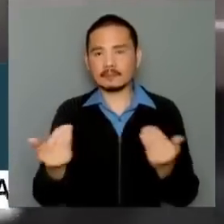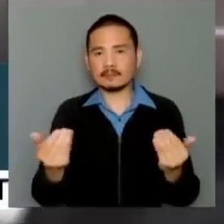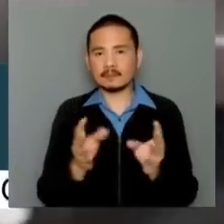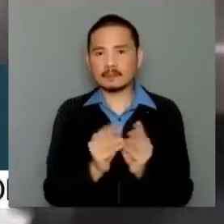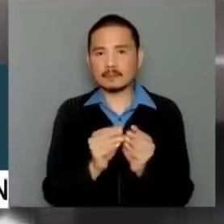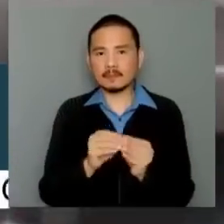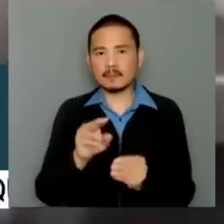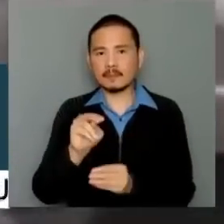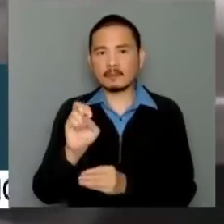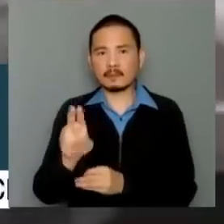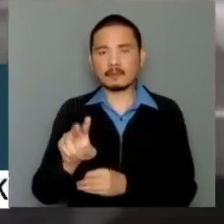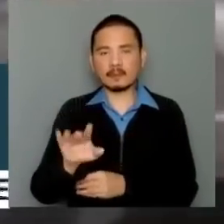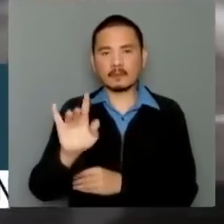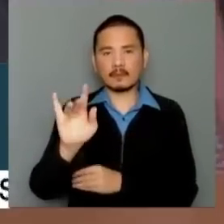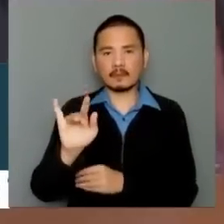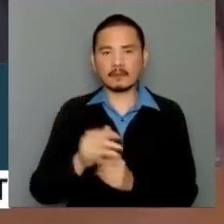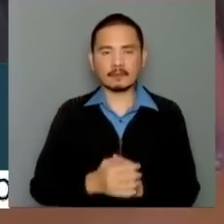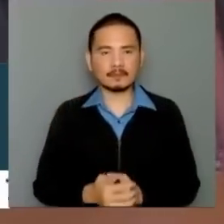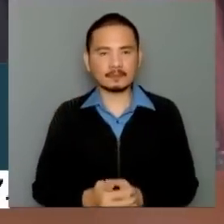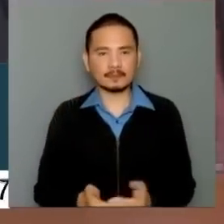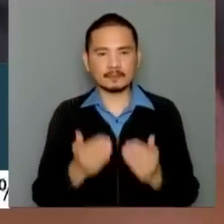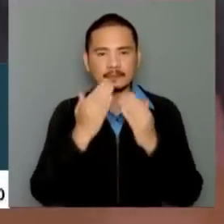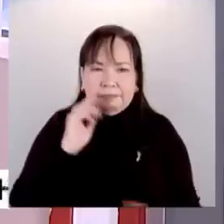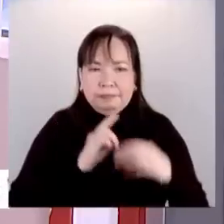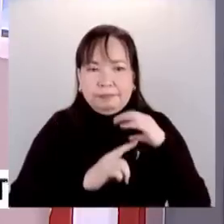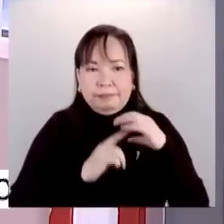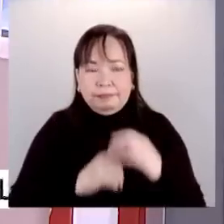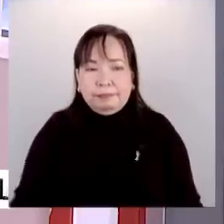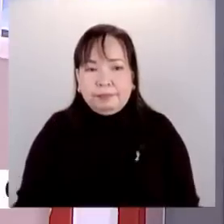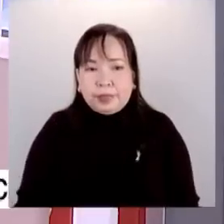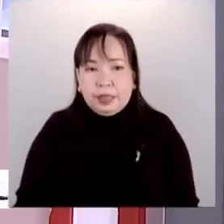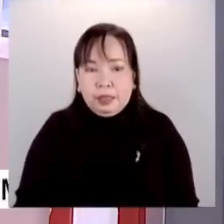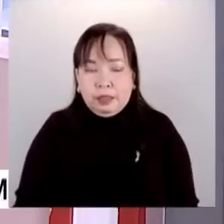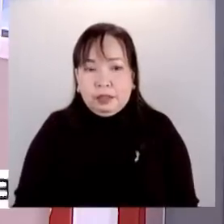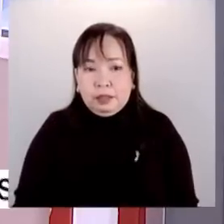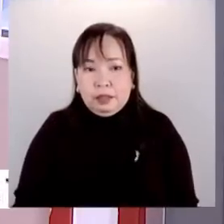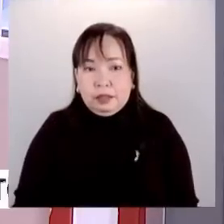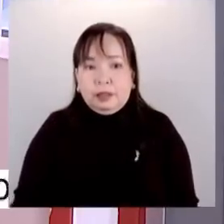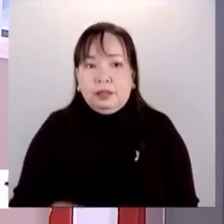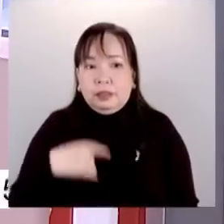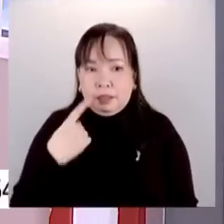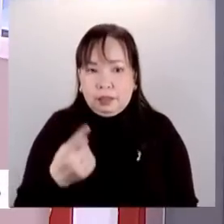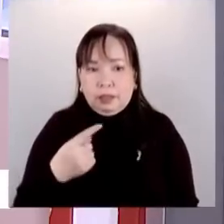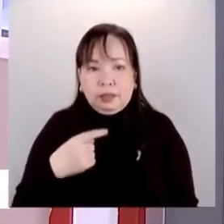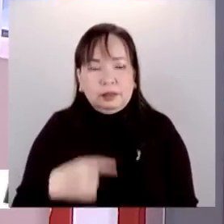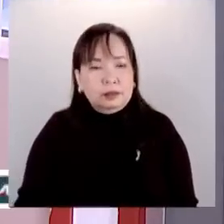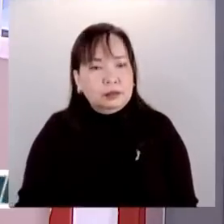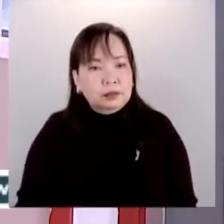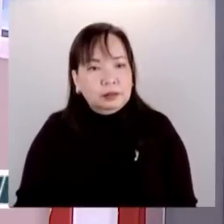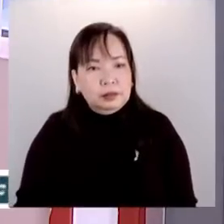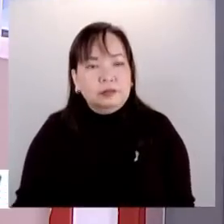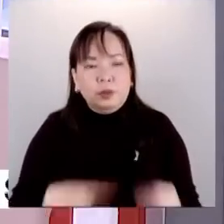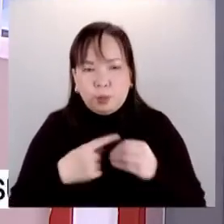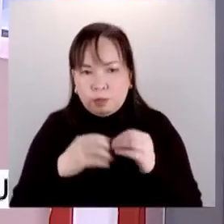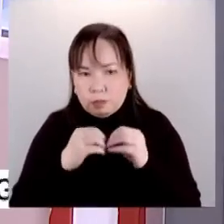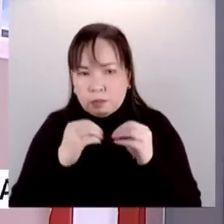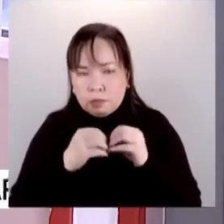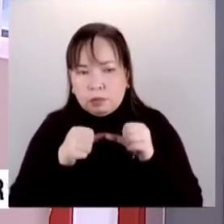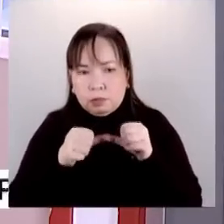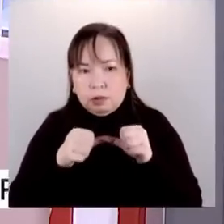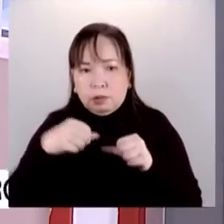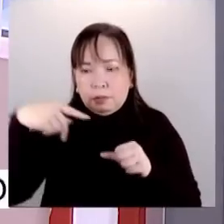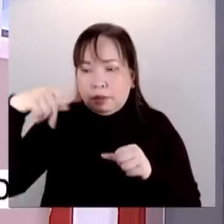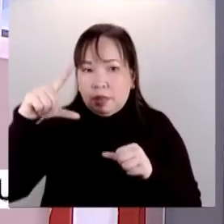Carmina. Thanks a lot, Johnson Manabat. Well, the filing of additional charges in the Percy Lapid murder case set for